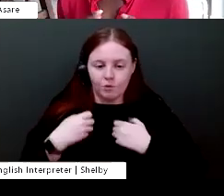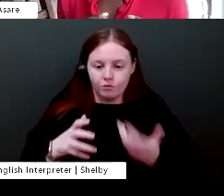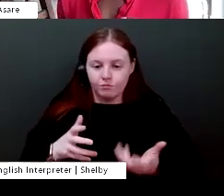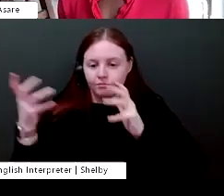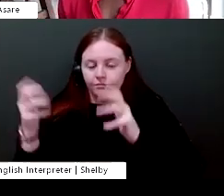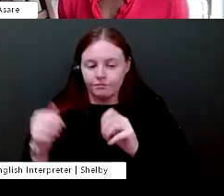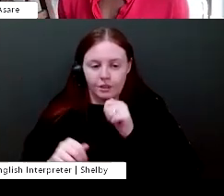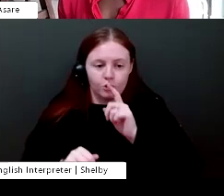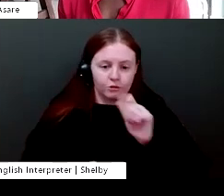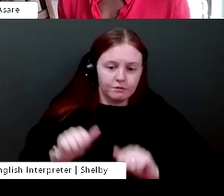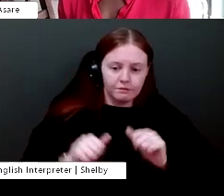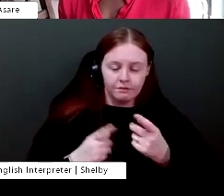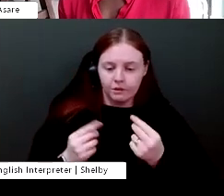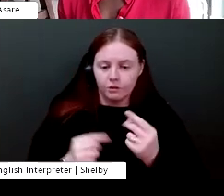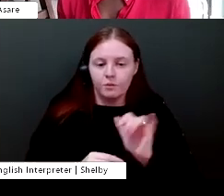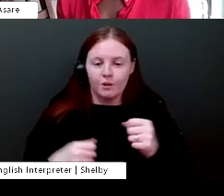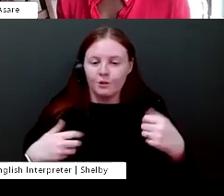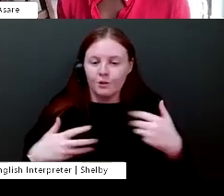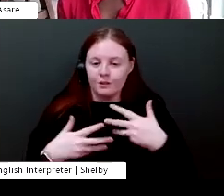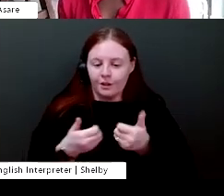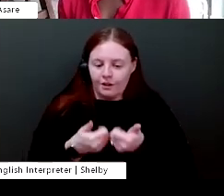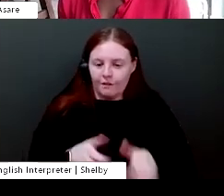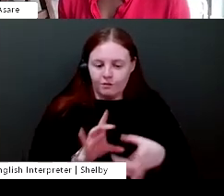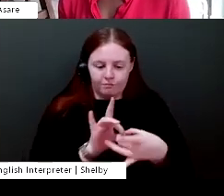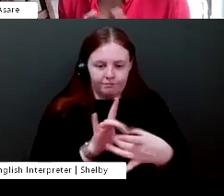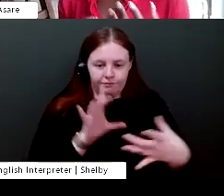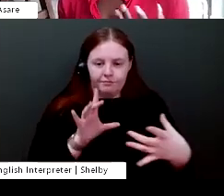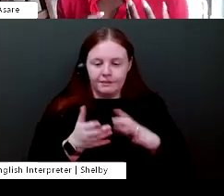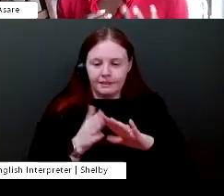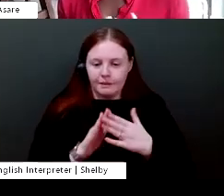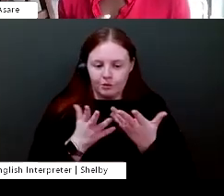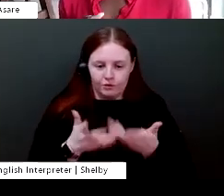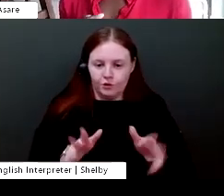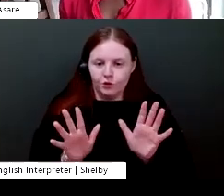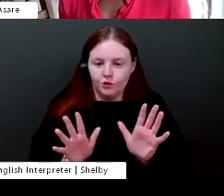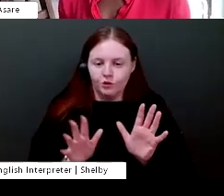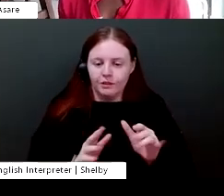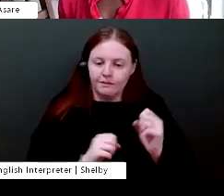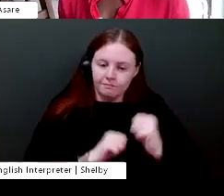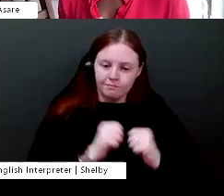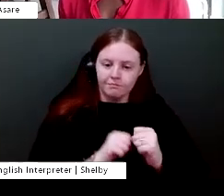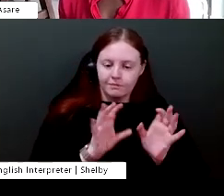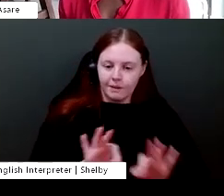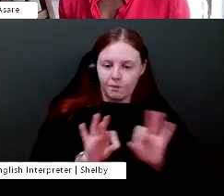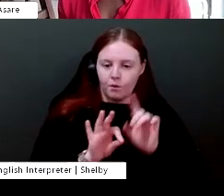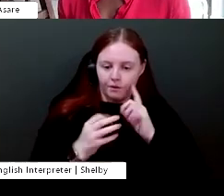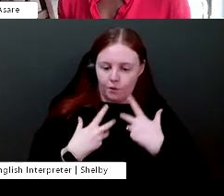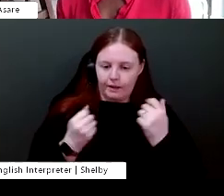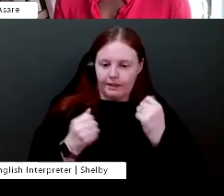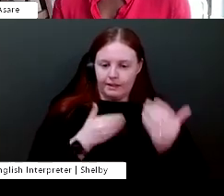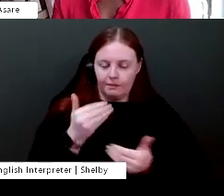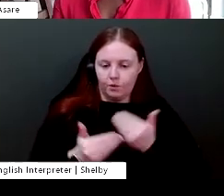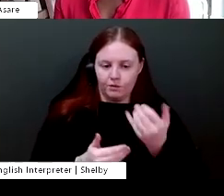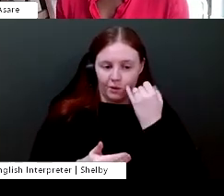well as fears of losing community and structure, which becomes integral to the healing journey.